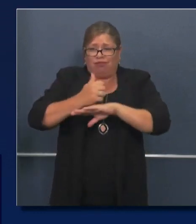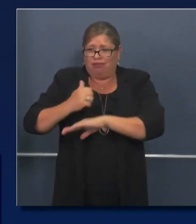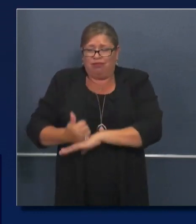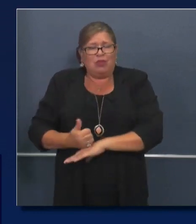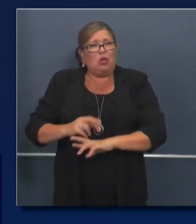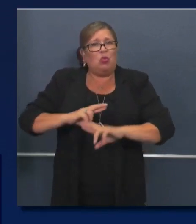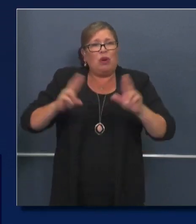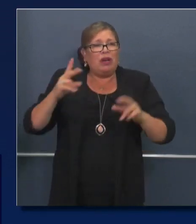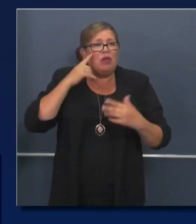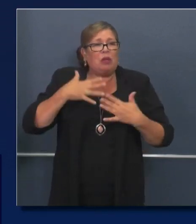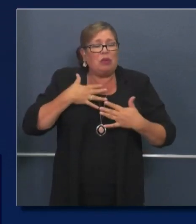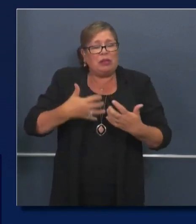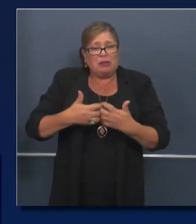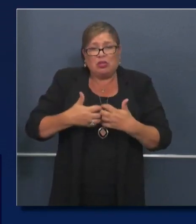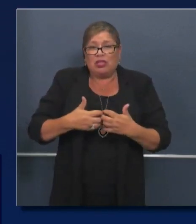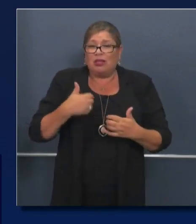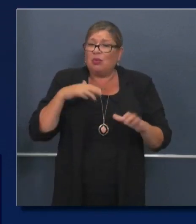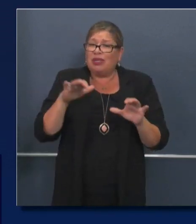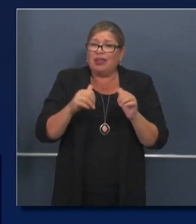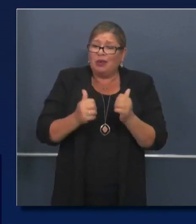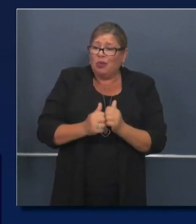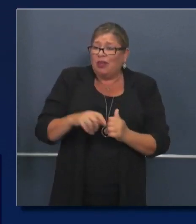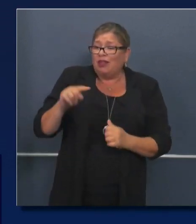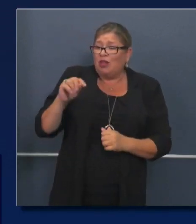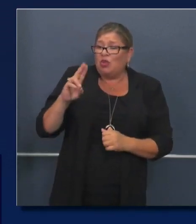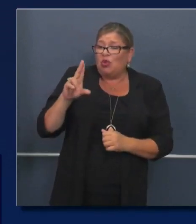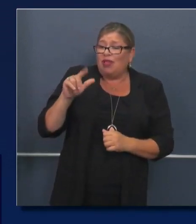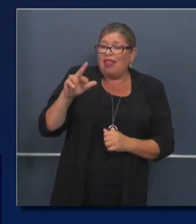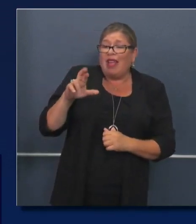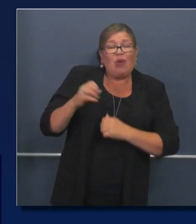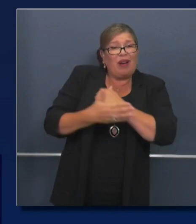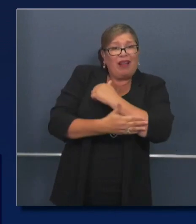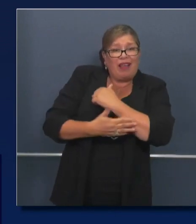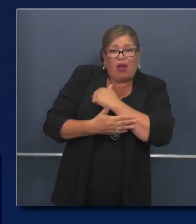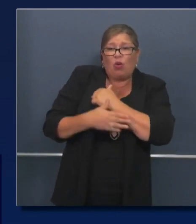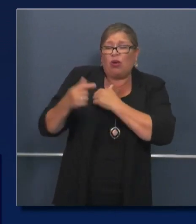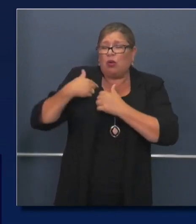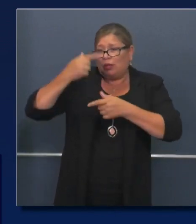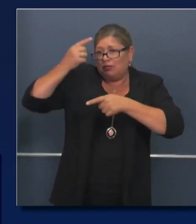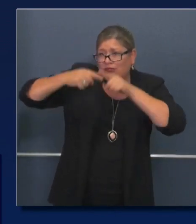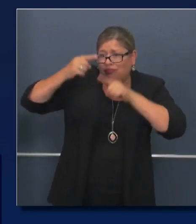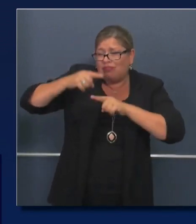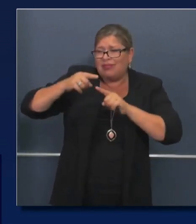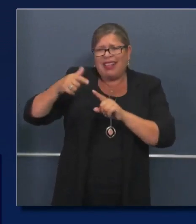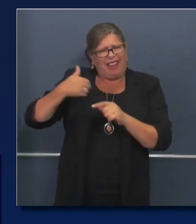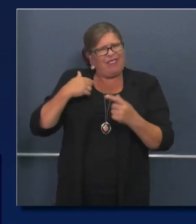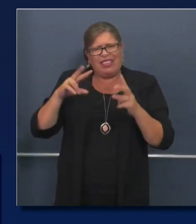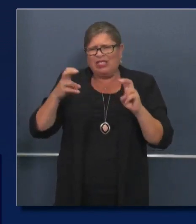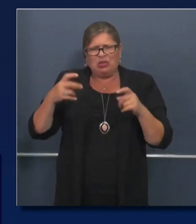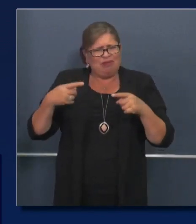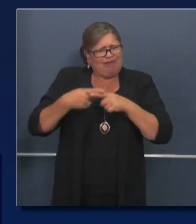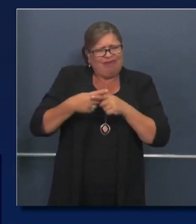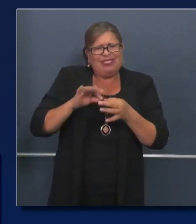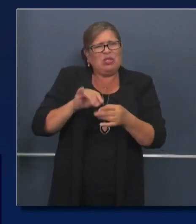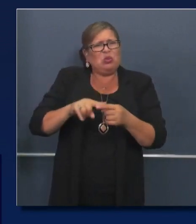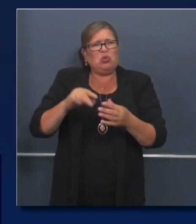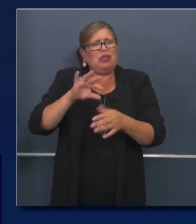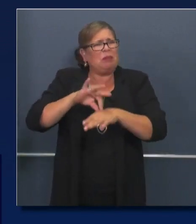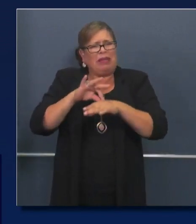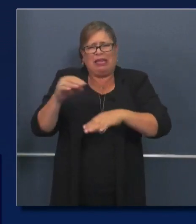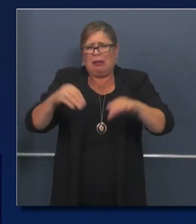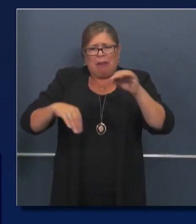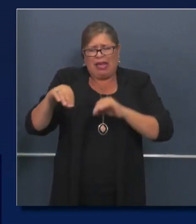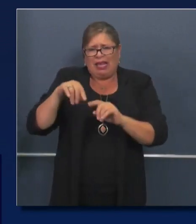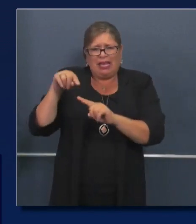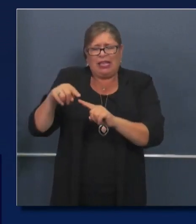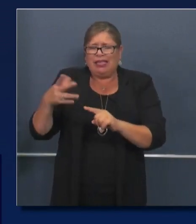with OSHA, and not just our health officials related to some issues in meat packing facilities. That